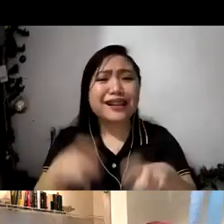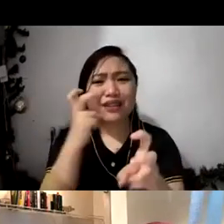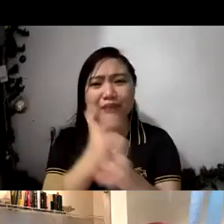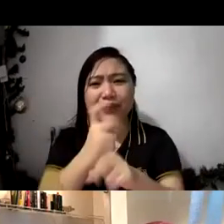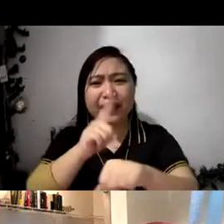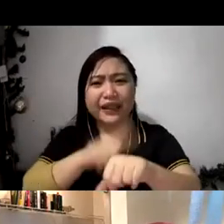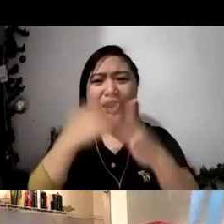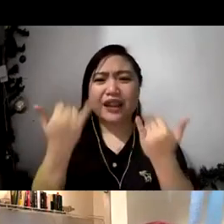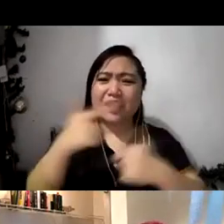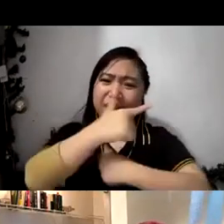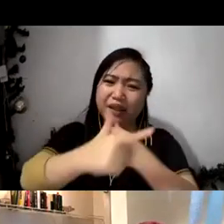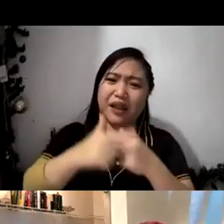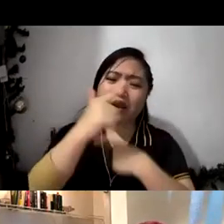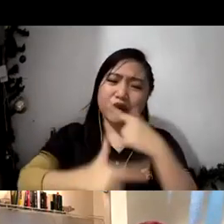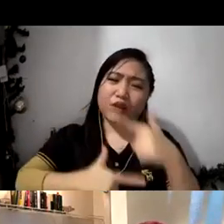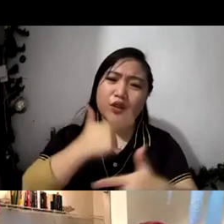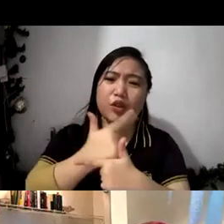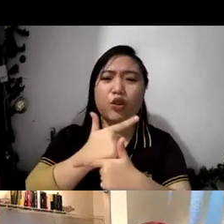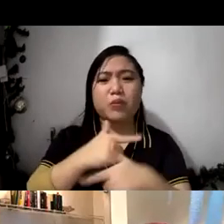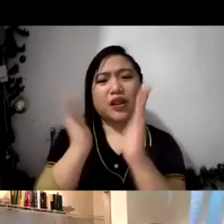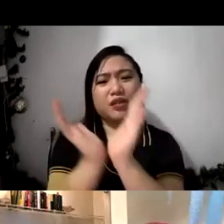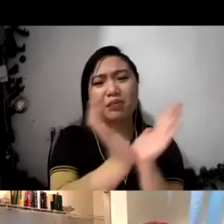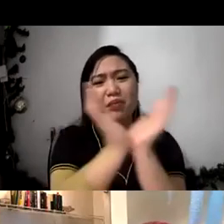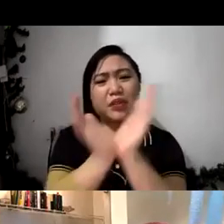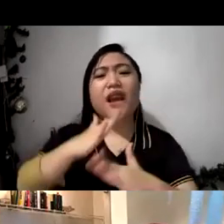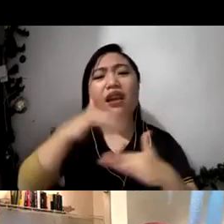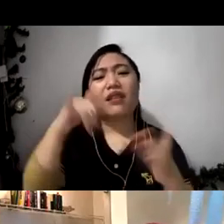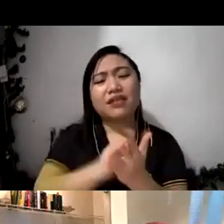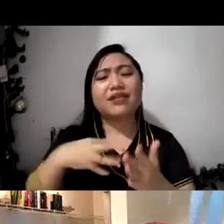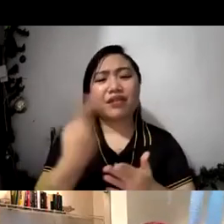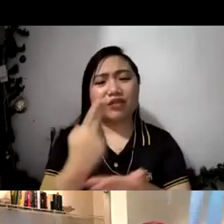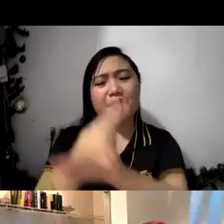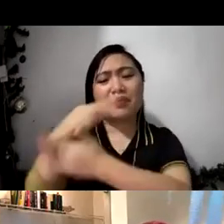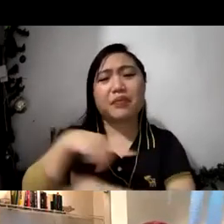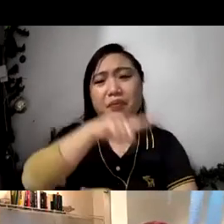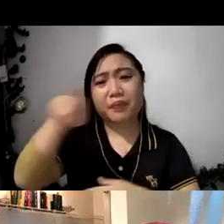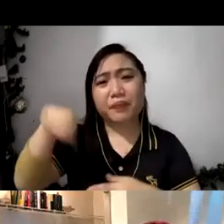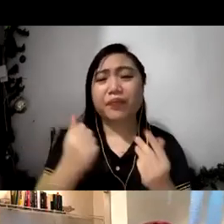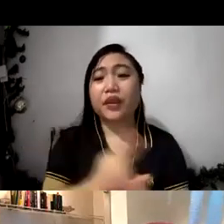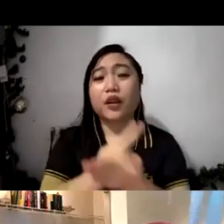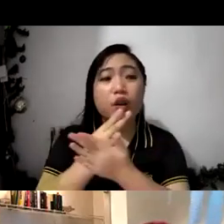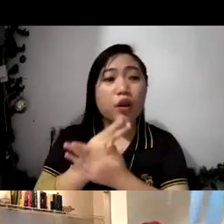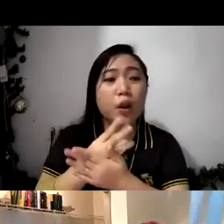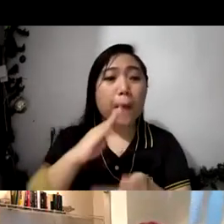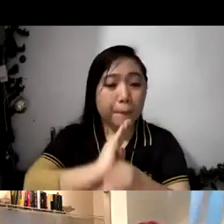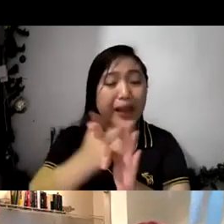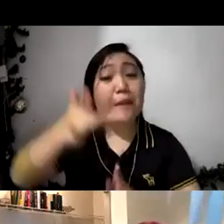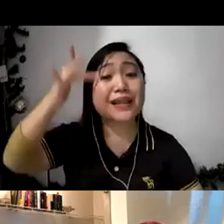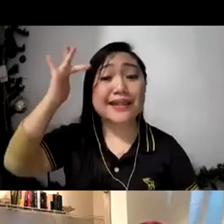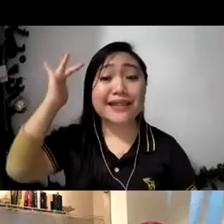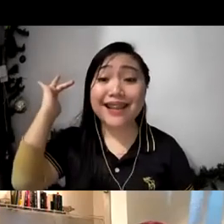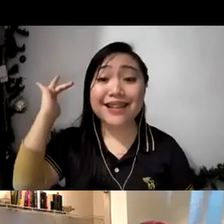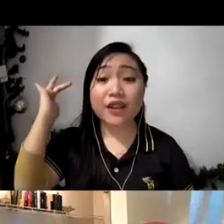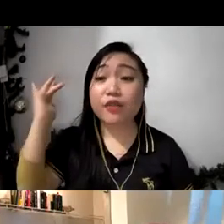global community, no, that we help each other, at least at the very least, become sensitive, no, sensitive to